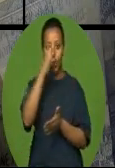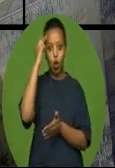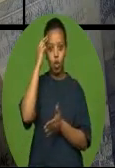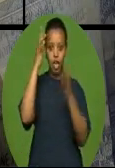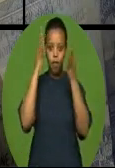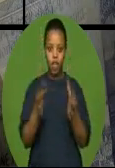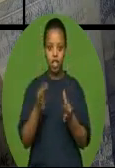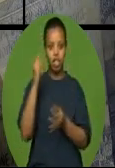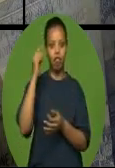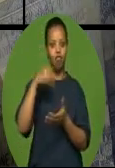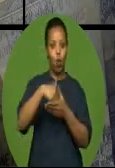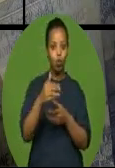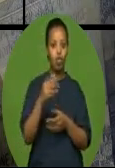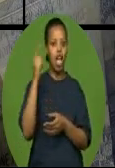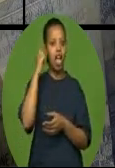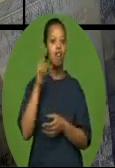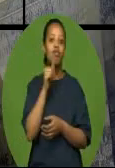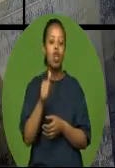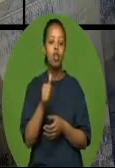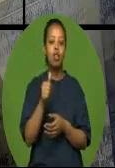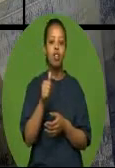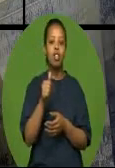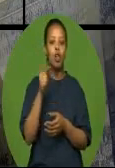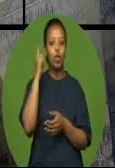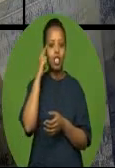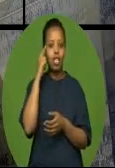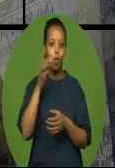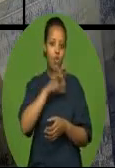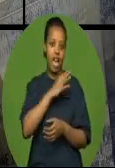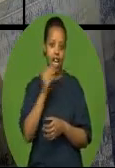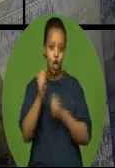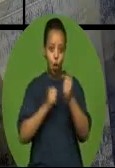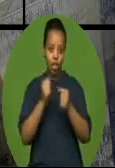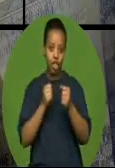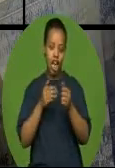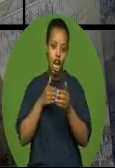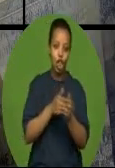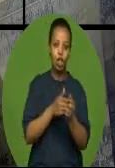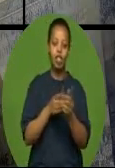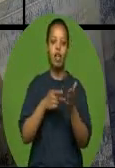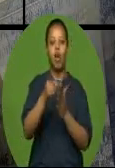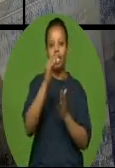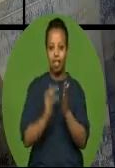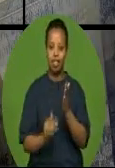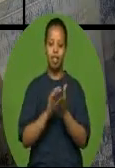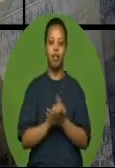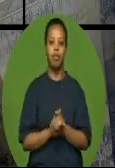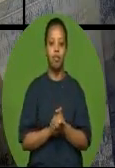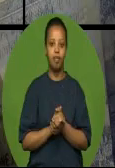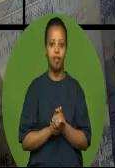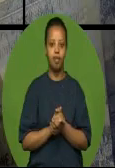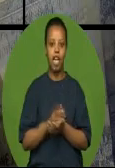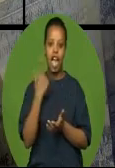decreases. Because fixed cost is not considered, profitability and competition leads to price